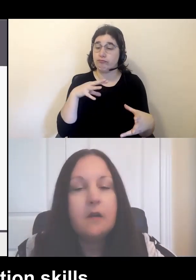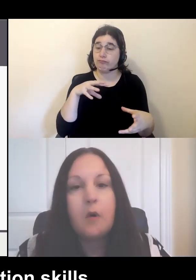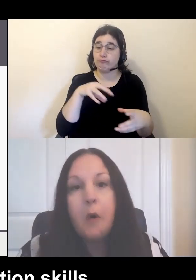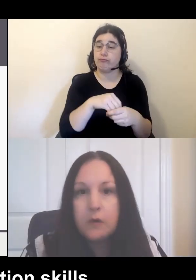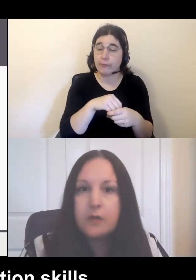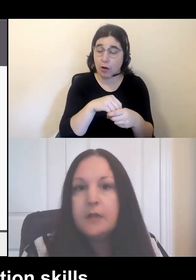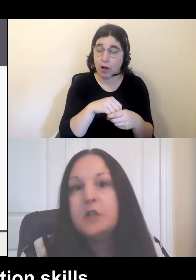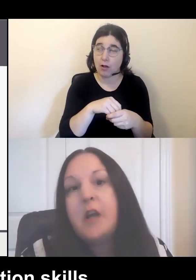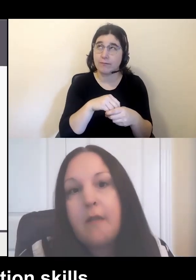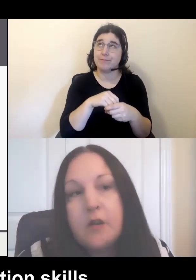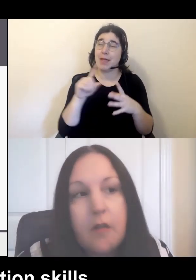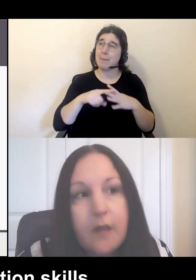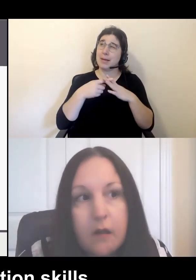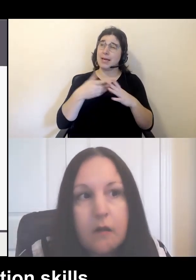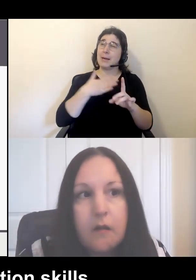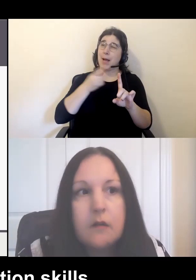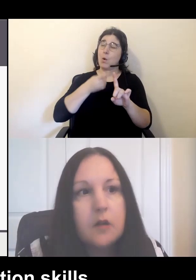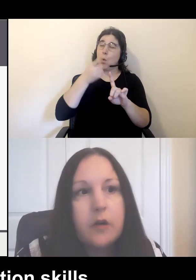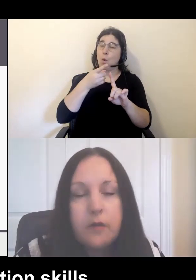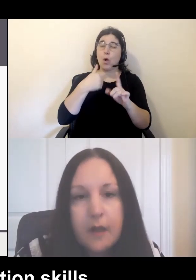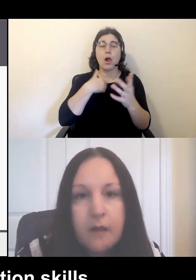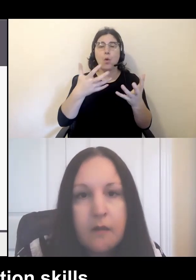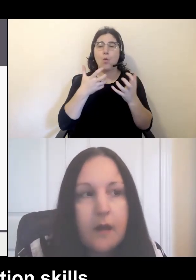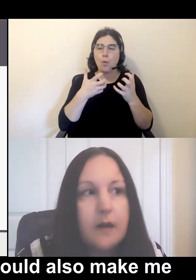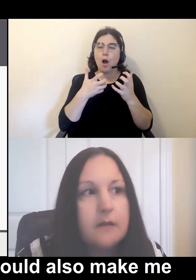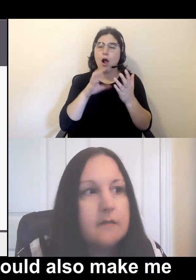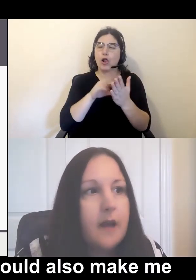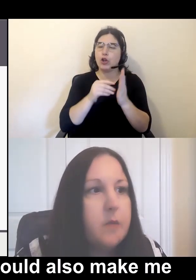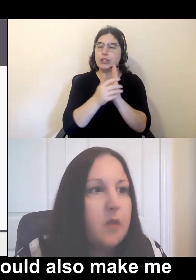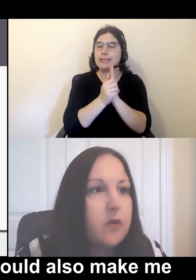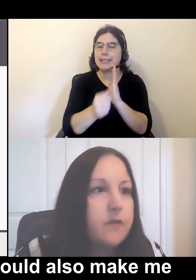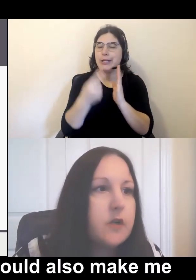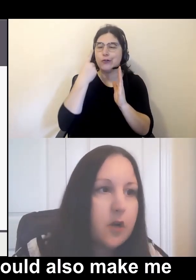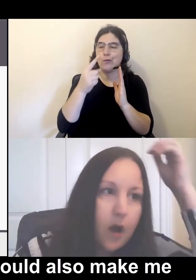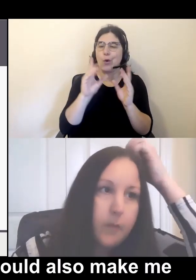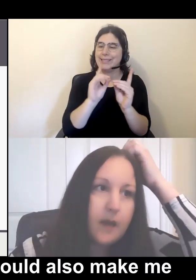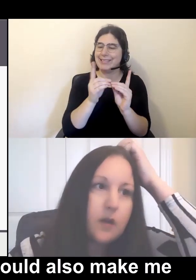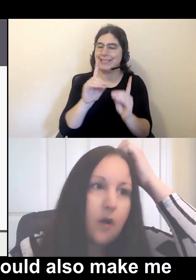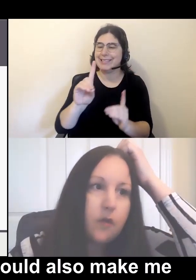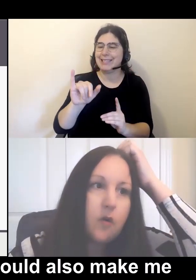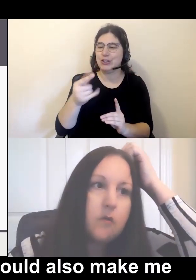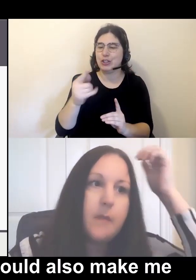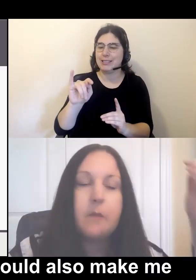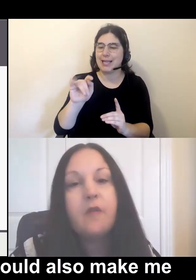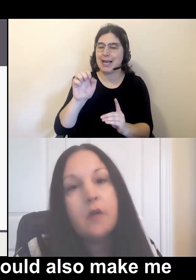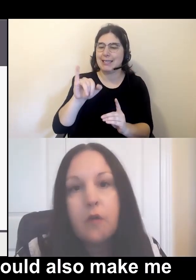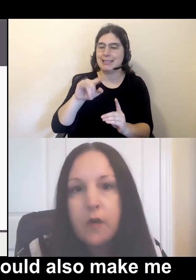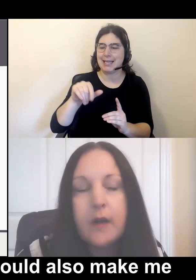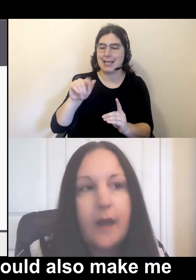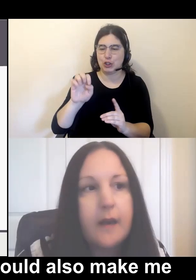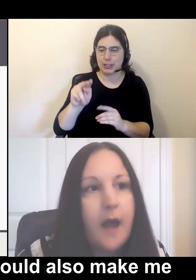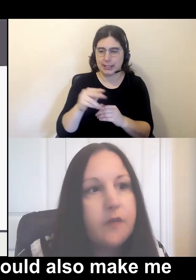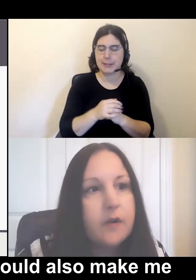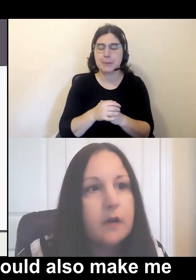to gain remote digitization skills and learn new things. I had been searching for a job that could also make me feel